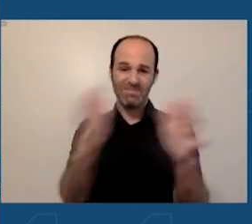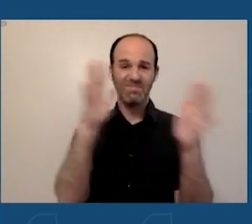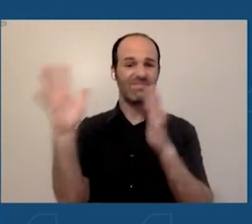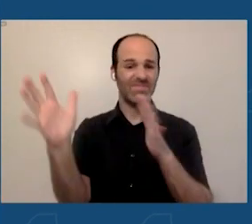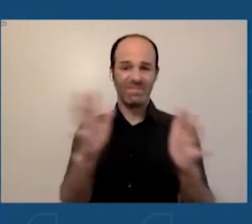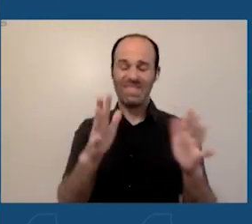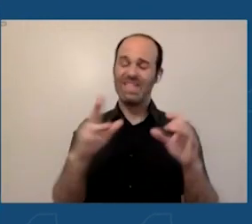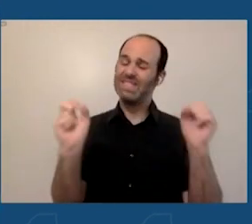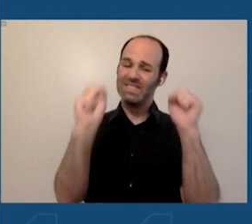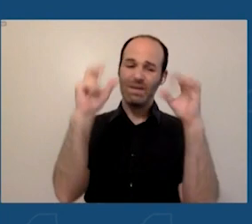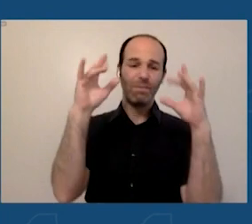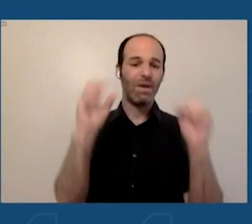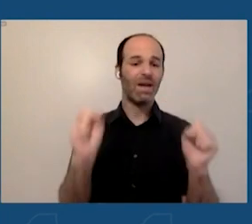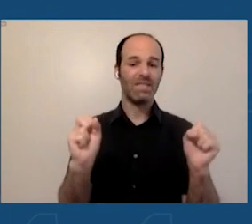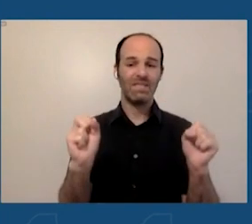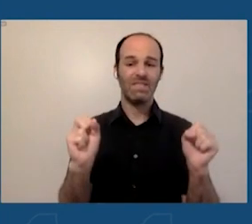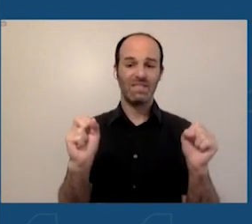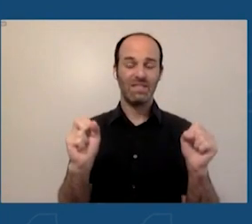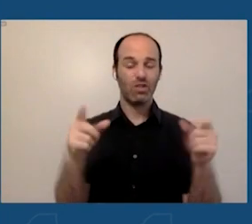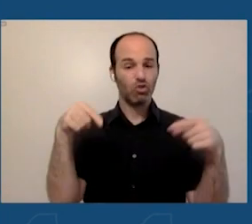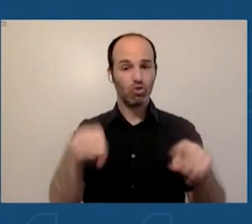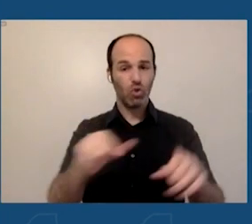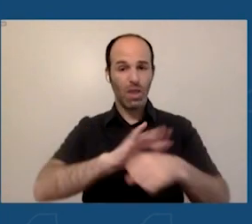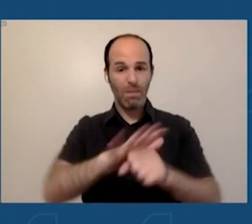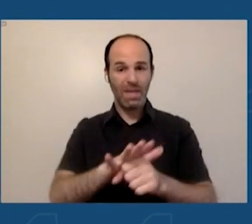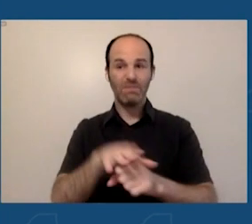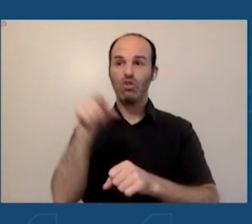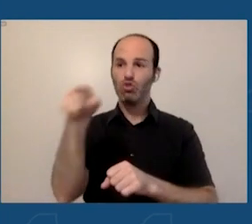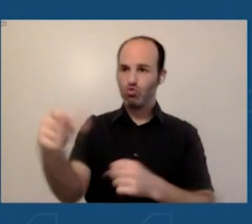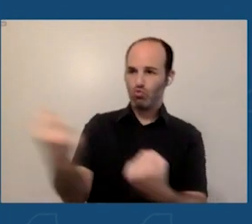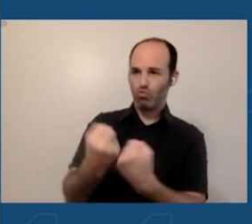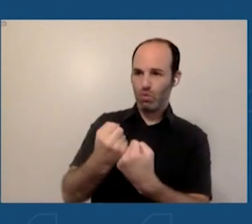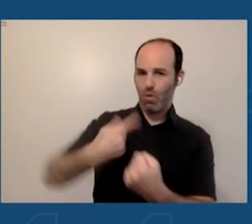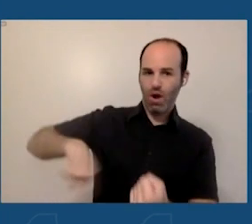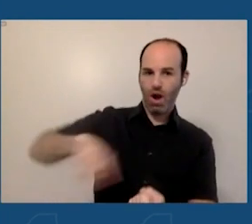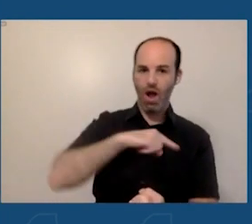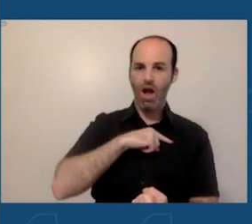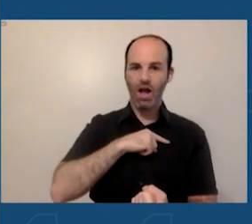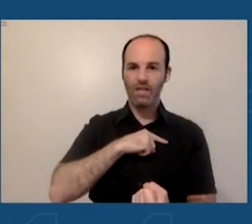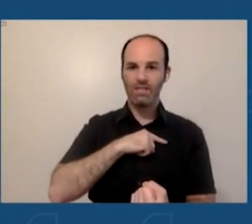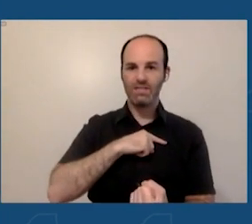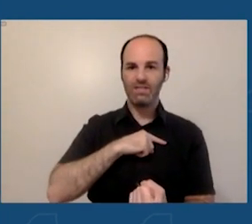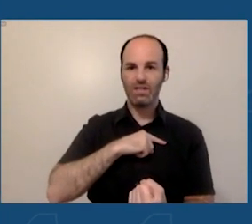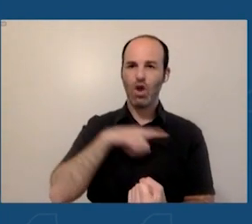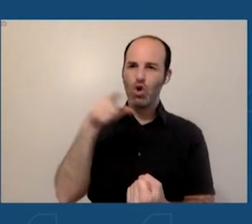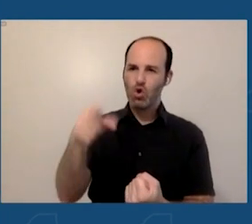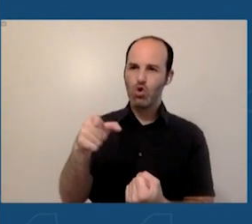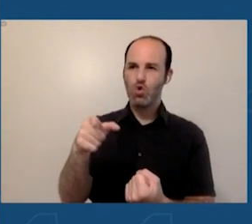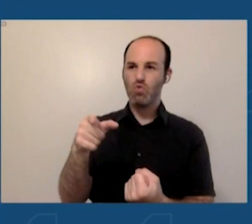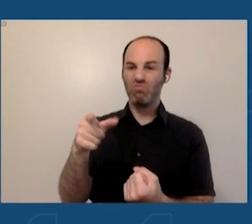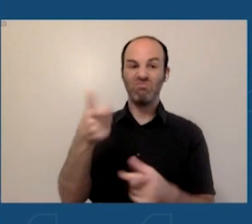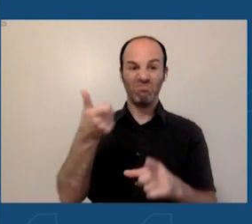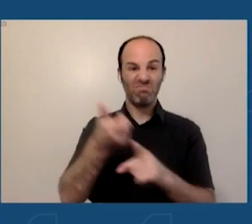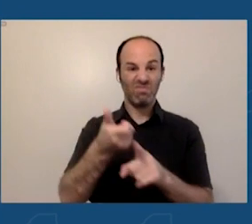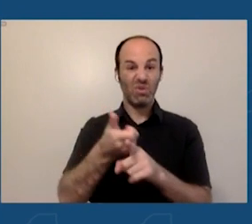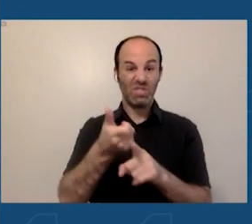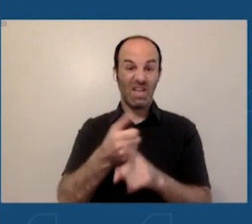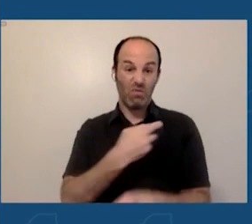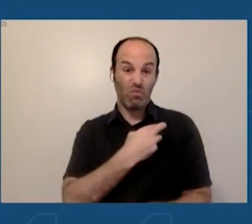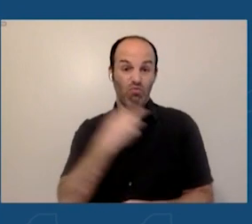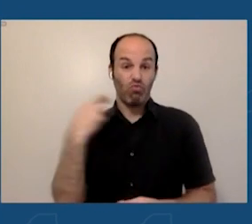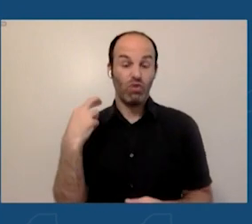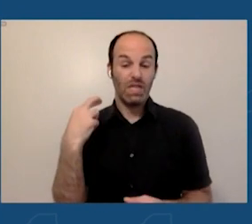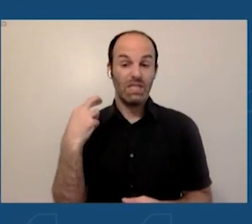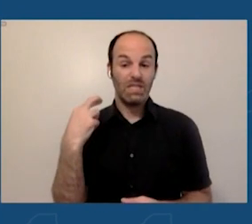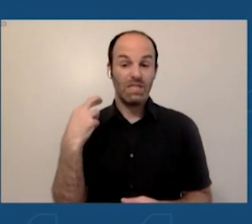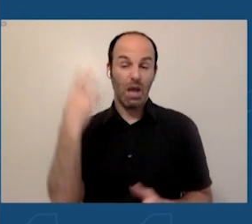Amazing. And you know, during the pandemic, you were there for us, and you put yourself at risk because it